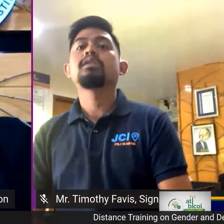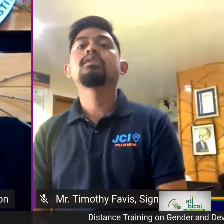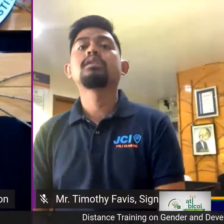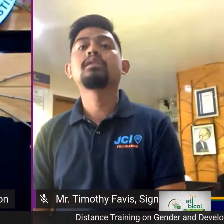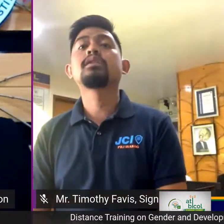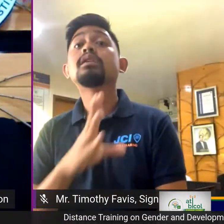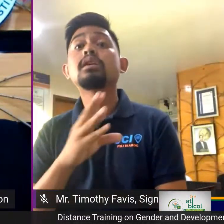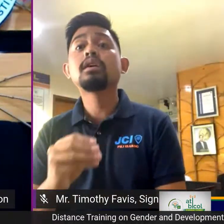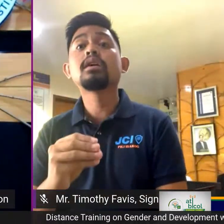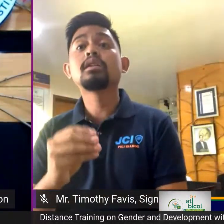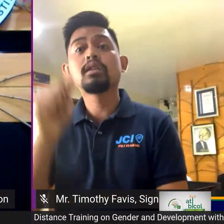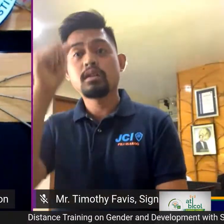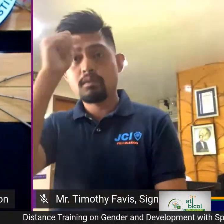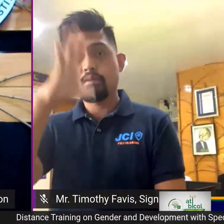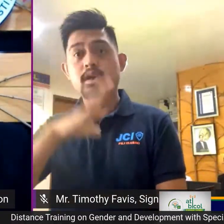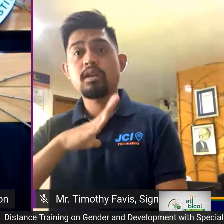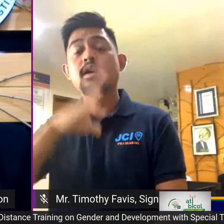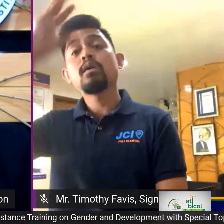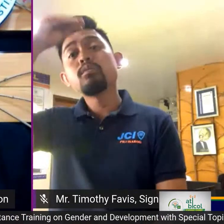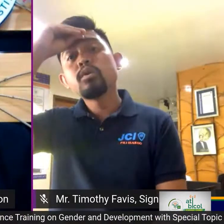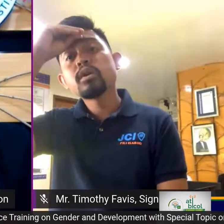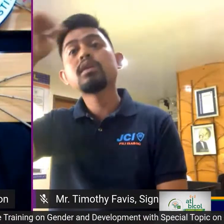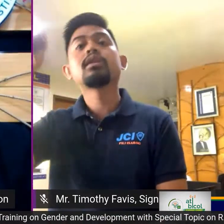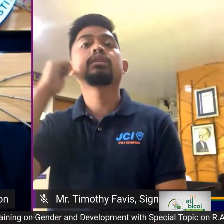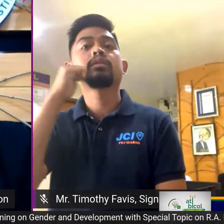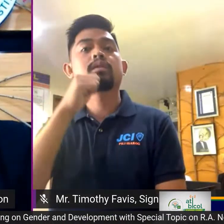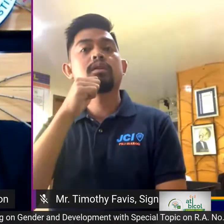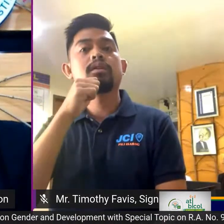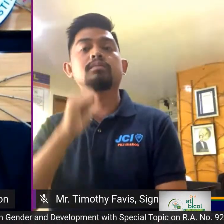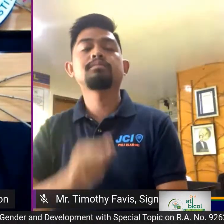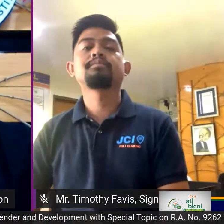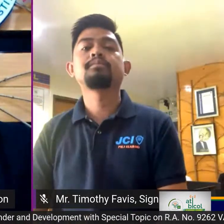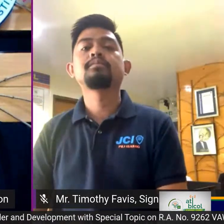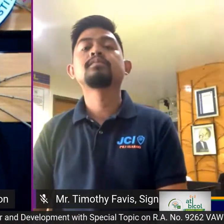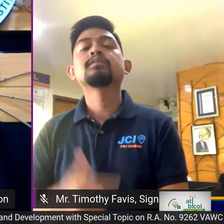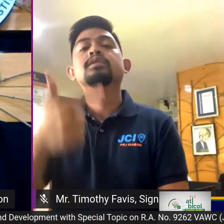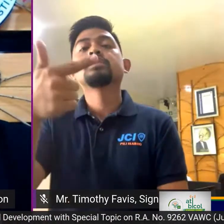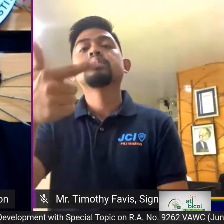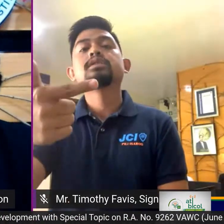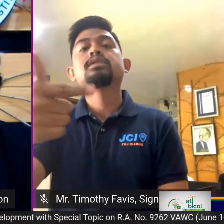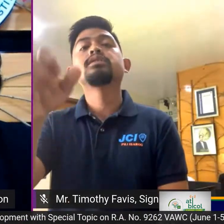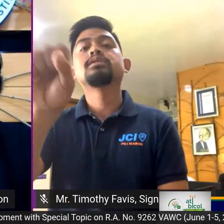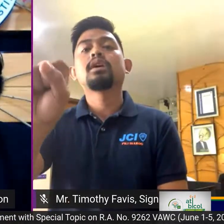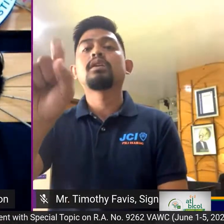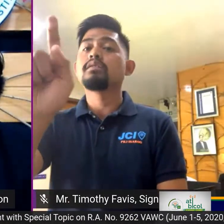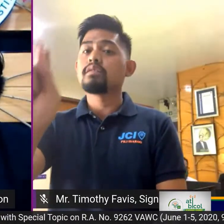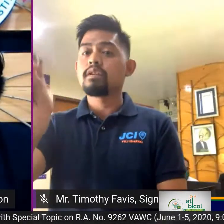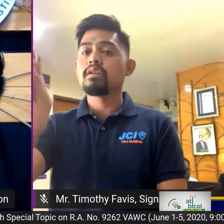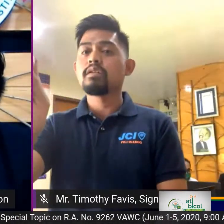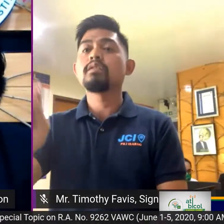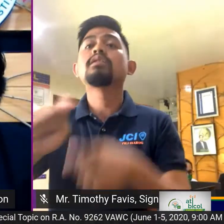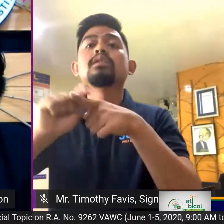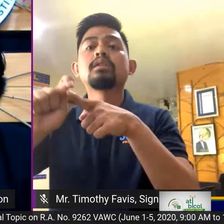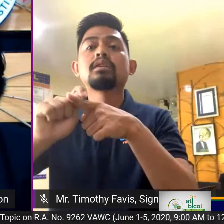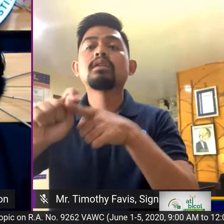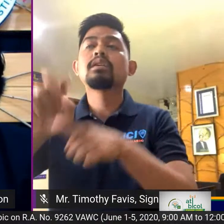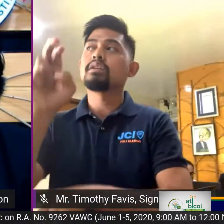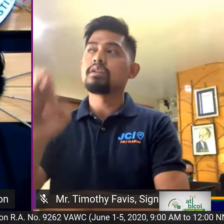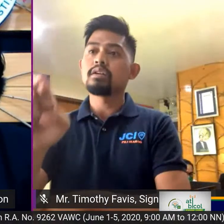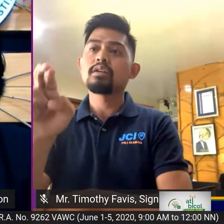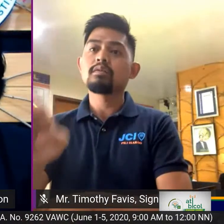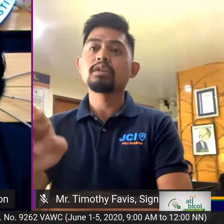women, men, boy, and girl. GST or gender sensitivity training is required